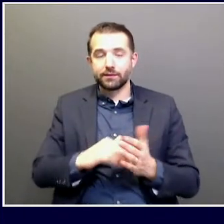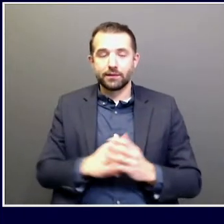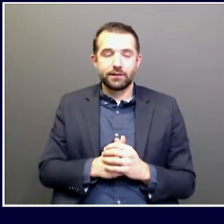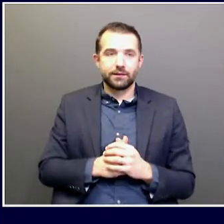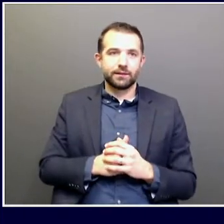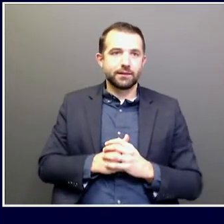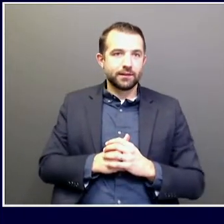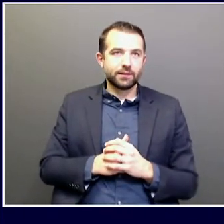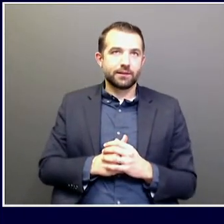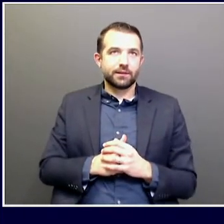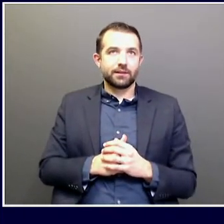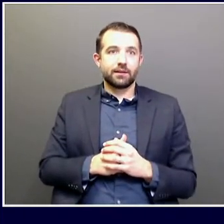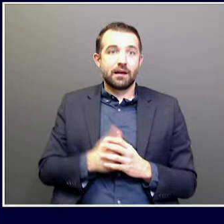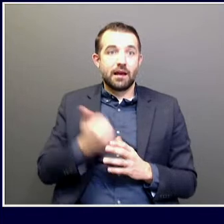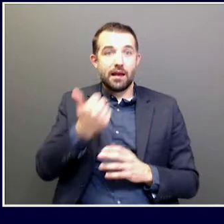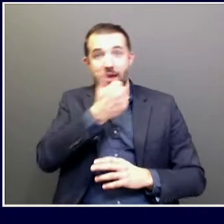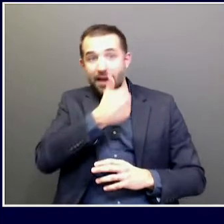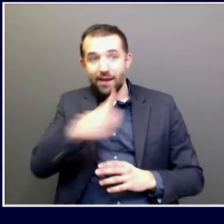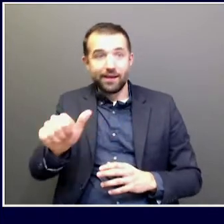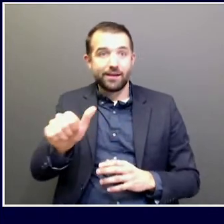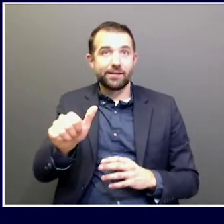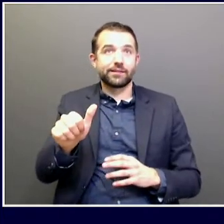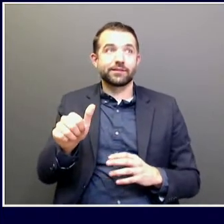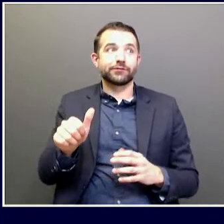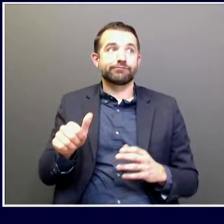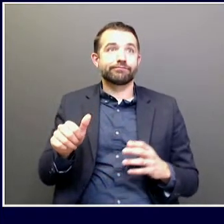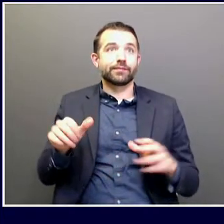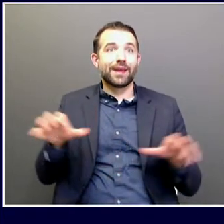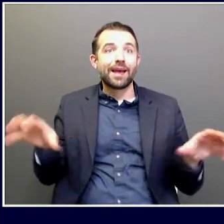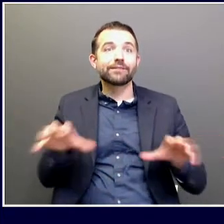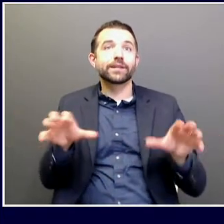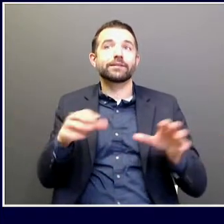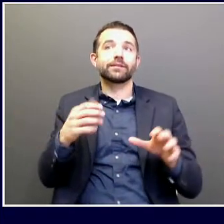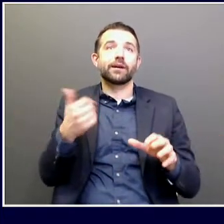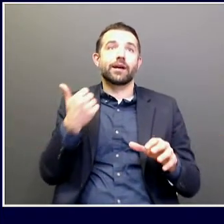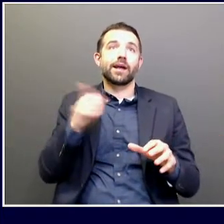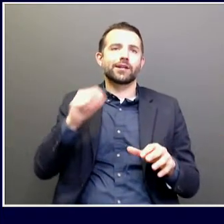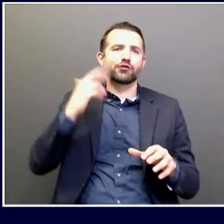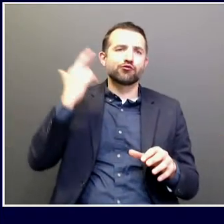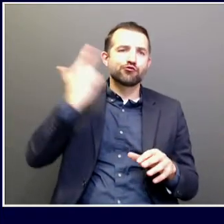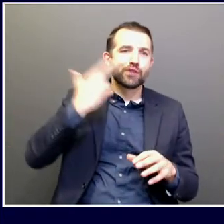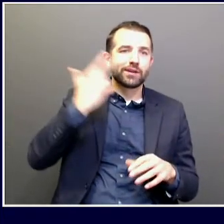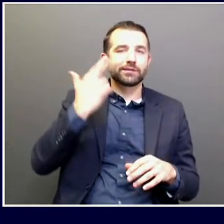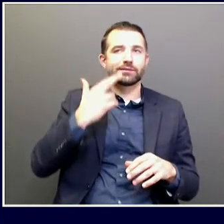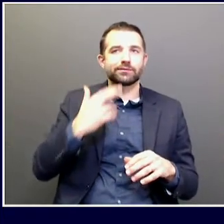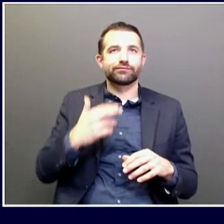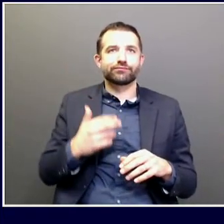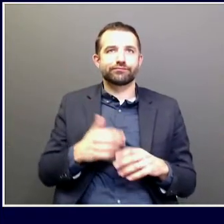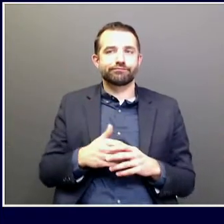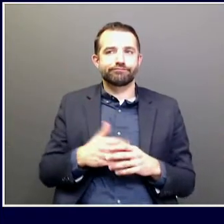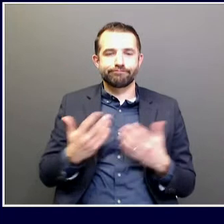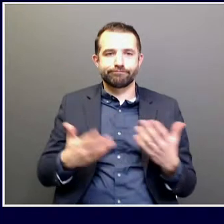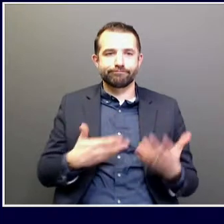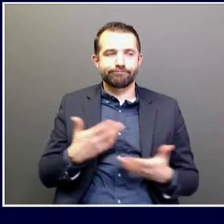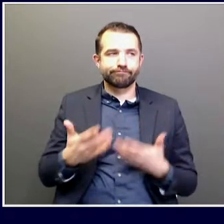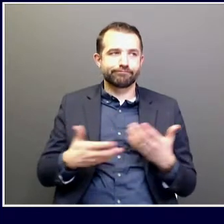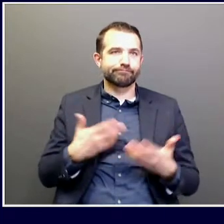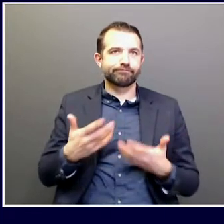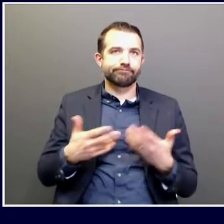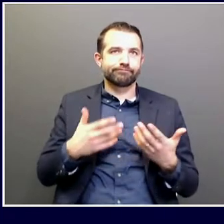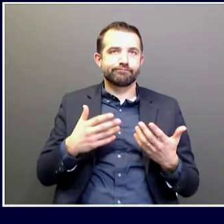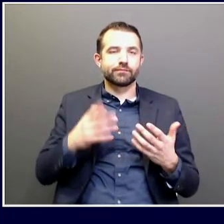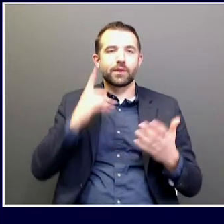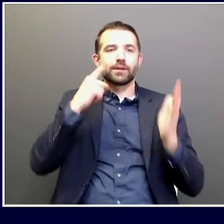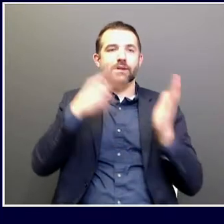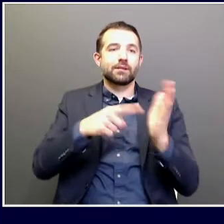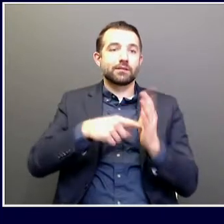any efforts or reasons to disclose, when we get daily updates on who have passed